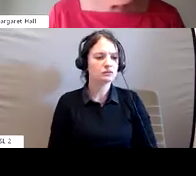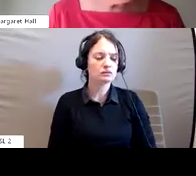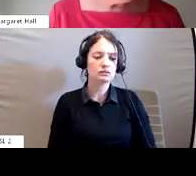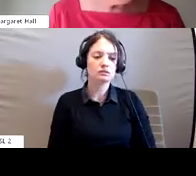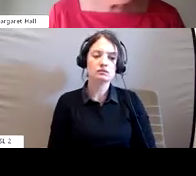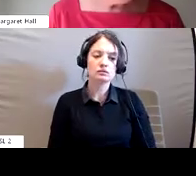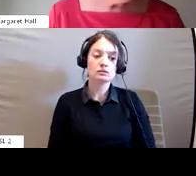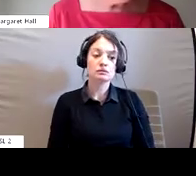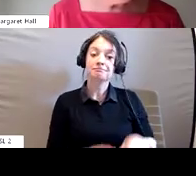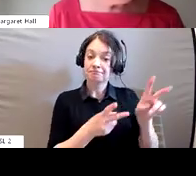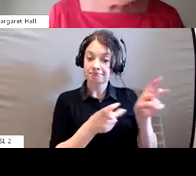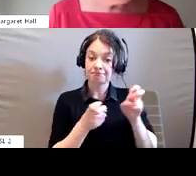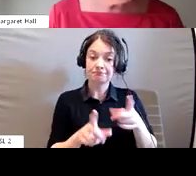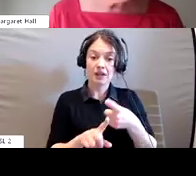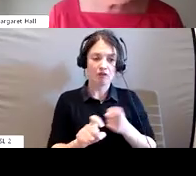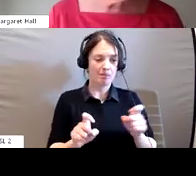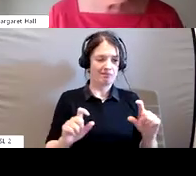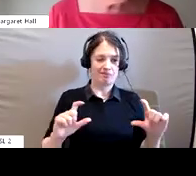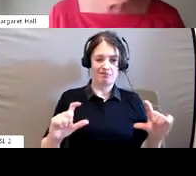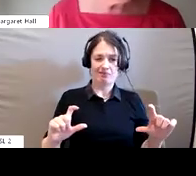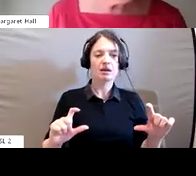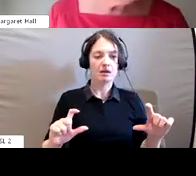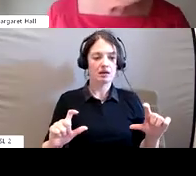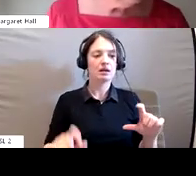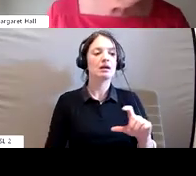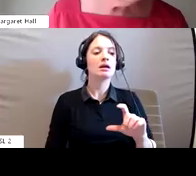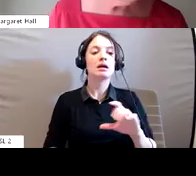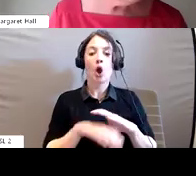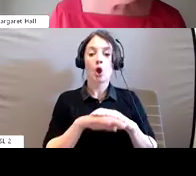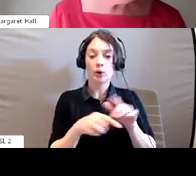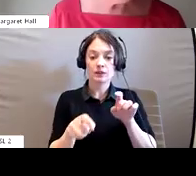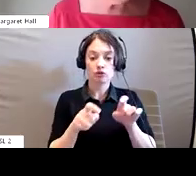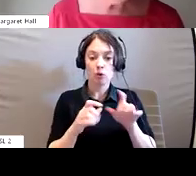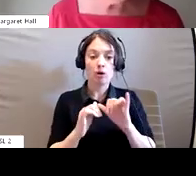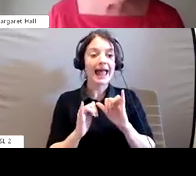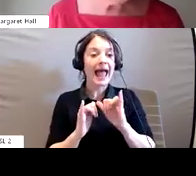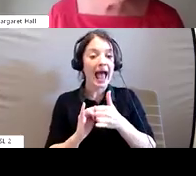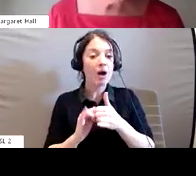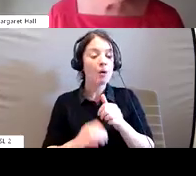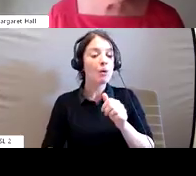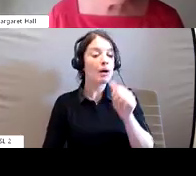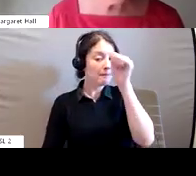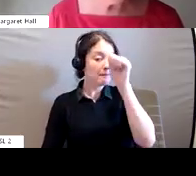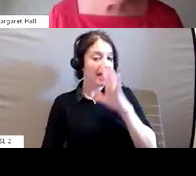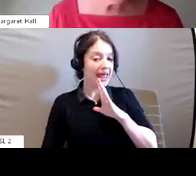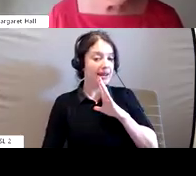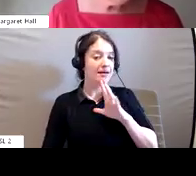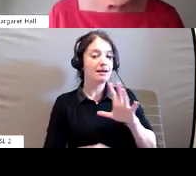from this work, Coercive Control, How Men Entrap Women in Personal Life, by the forensic social worker Evan